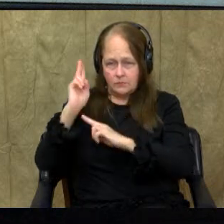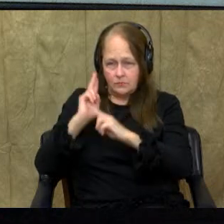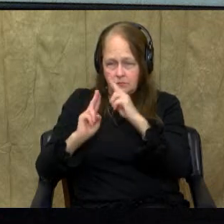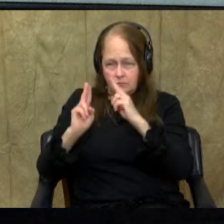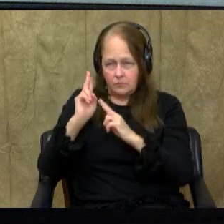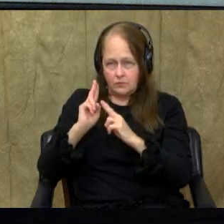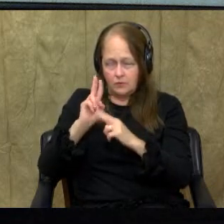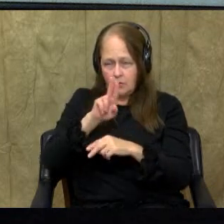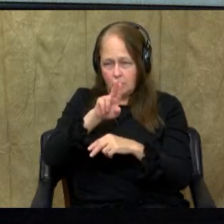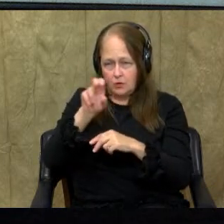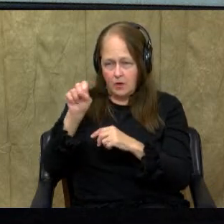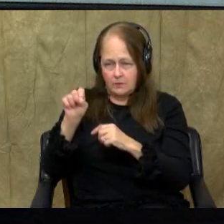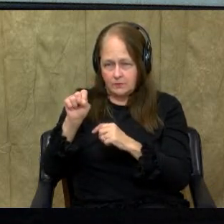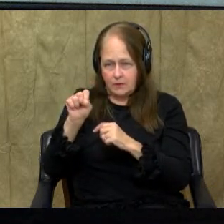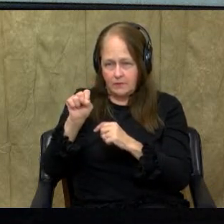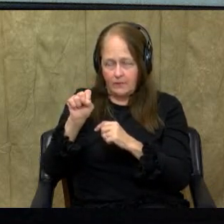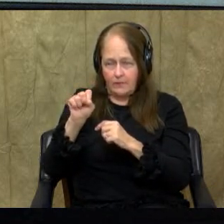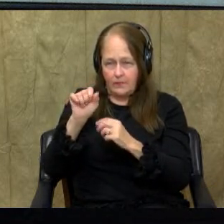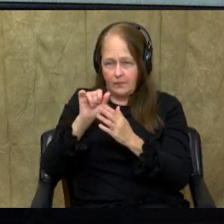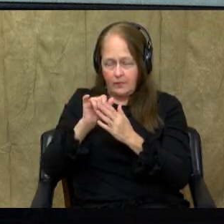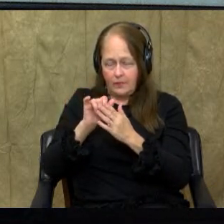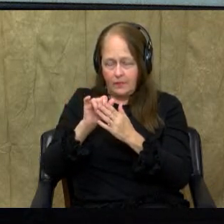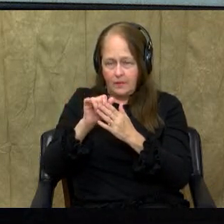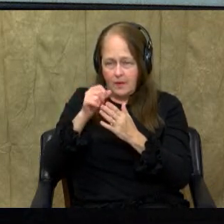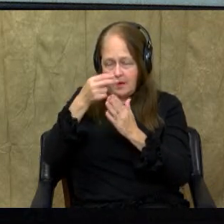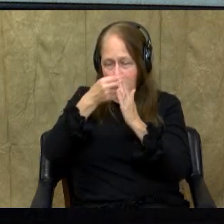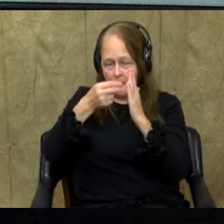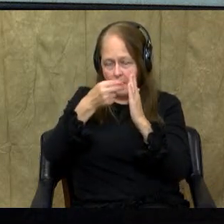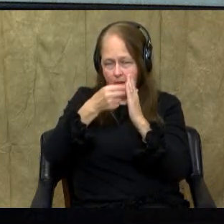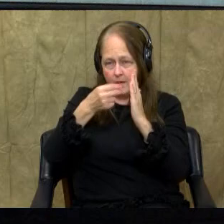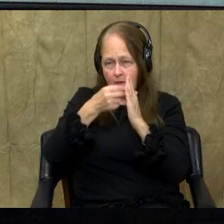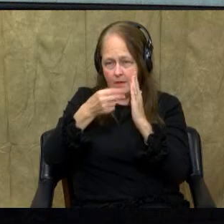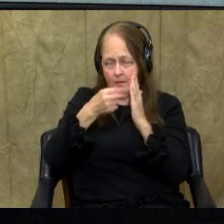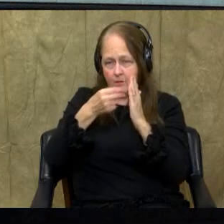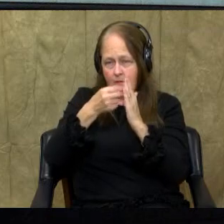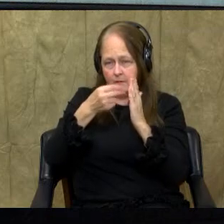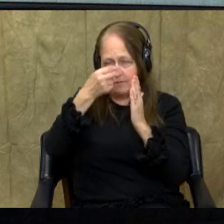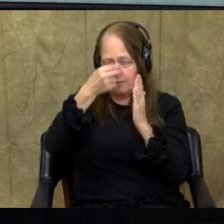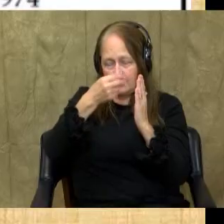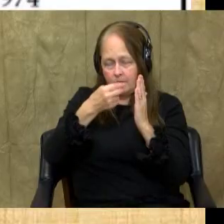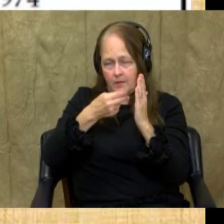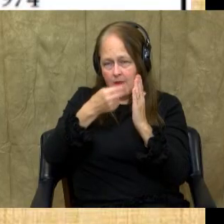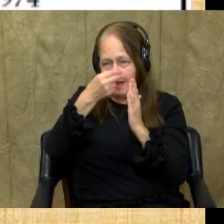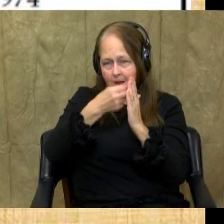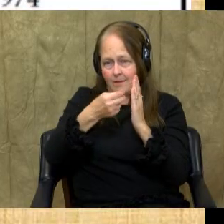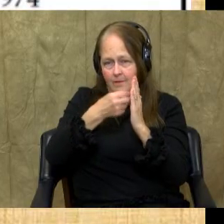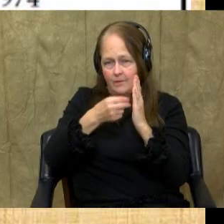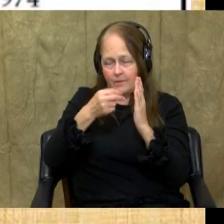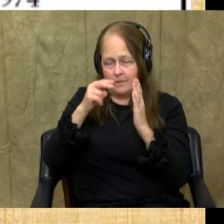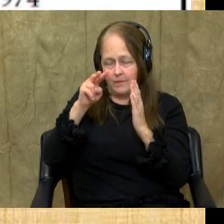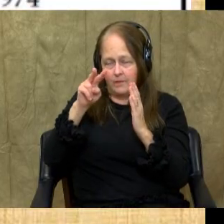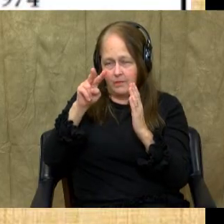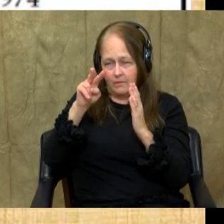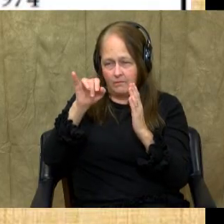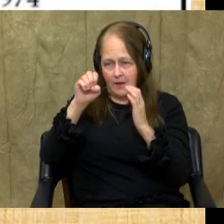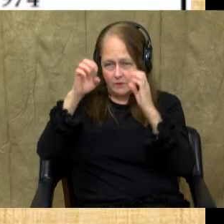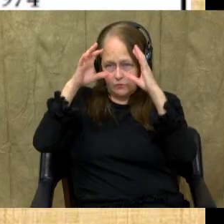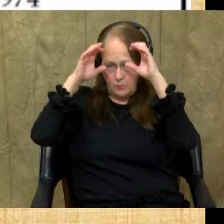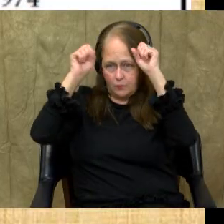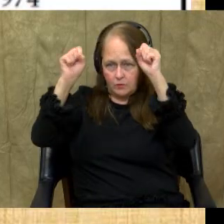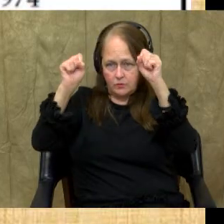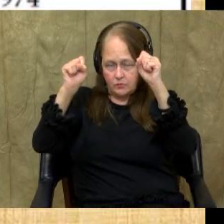by mobs. Others chose to continue on. Now, what I'm going to show you is a map of a couple of the freedom rides. And what